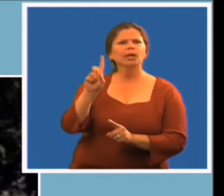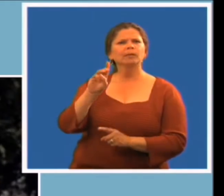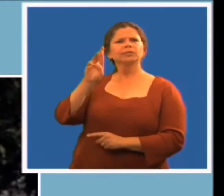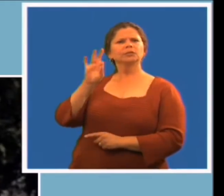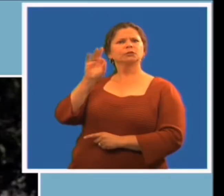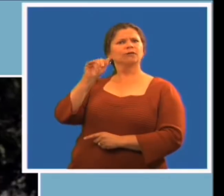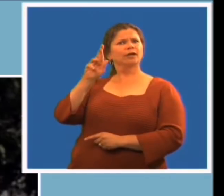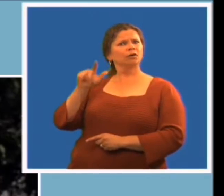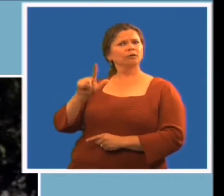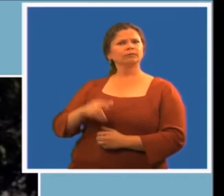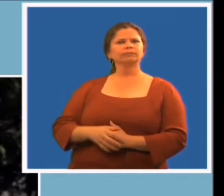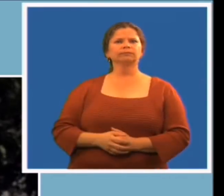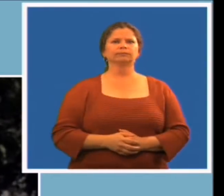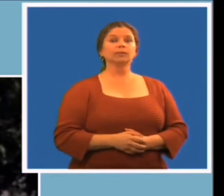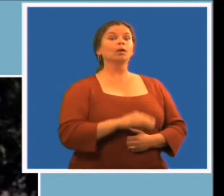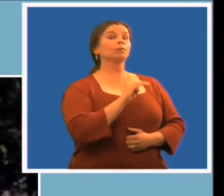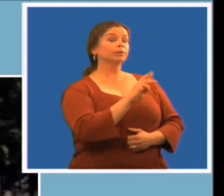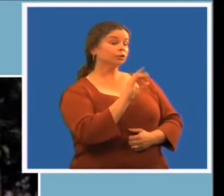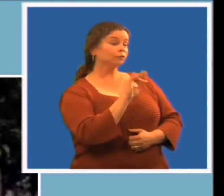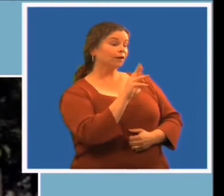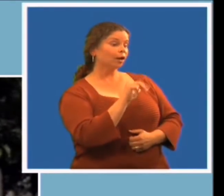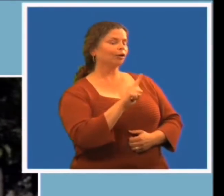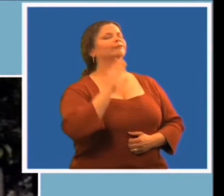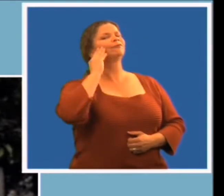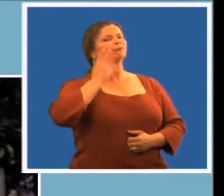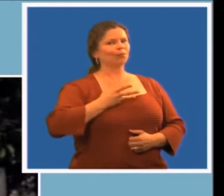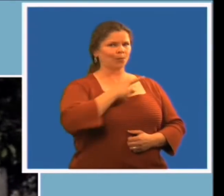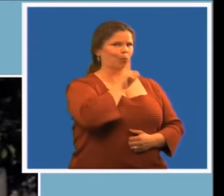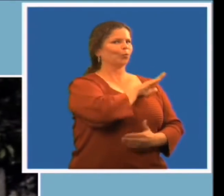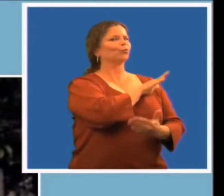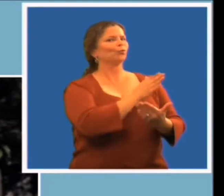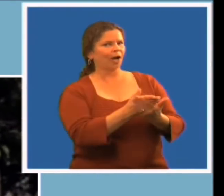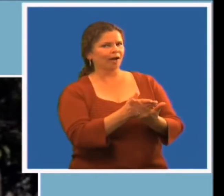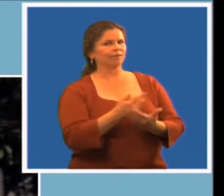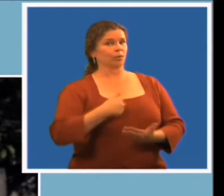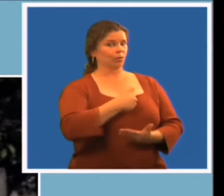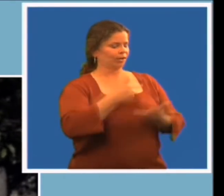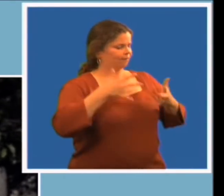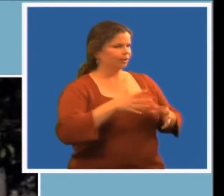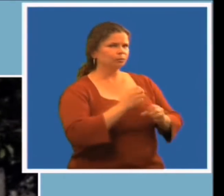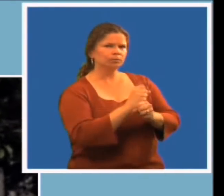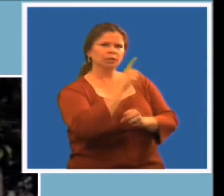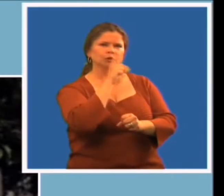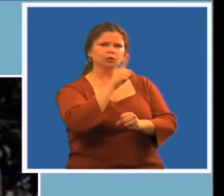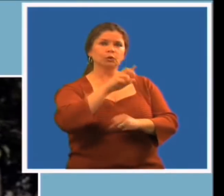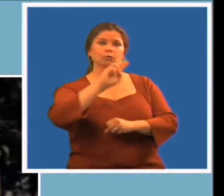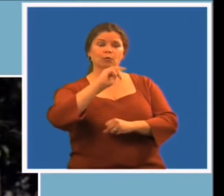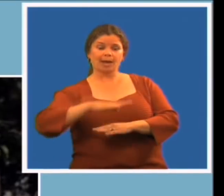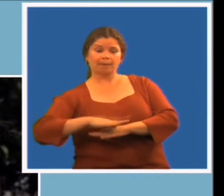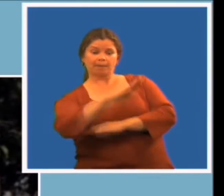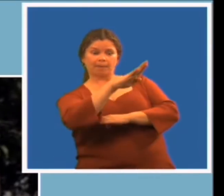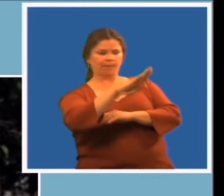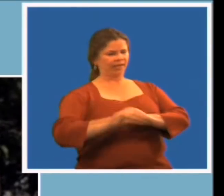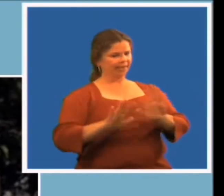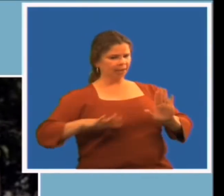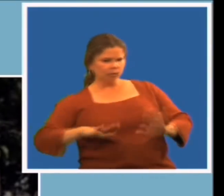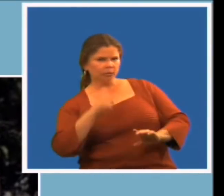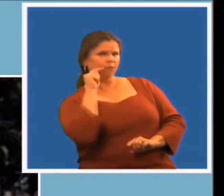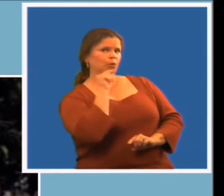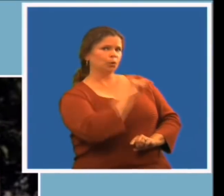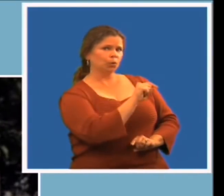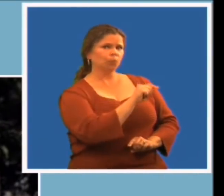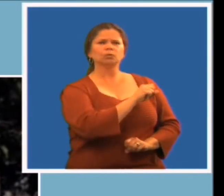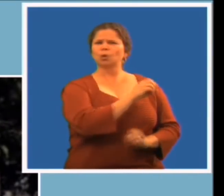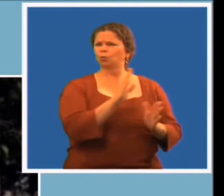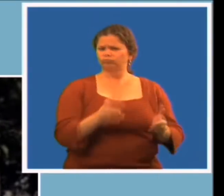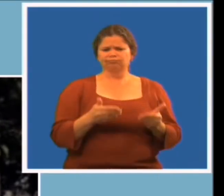was looking for Mr. Farrell. Yes, Mr. Farrell let us know that you'd be arriving. We made sure to have the ramp clear for you. If you just want to take it on